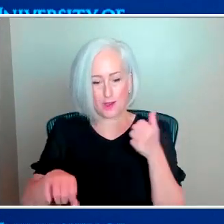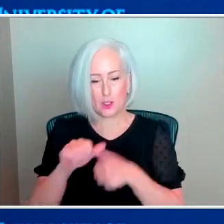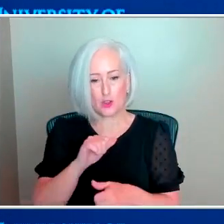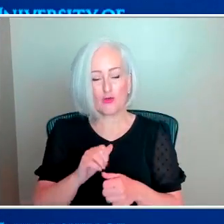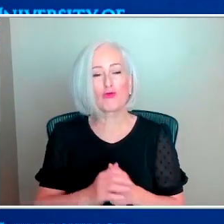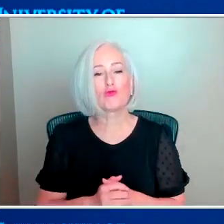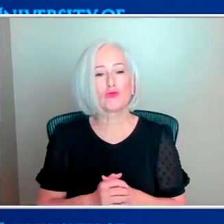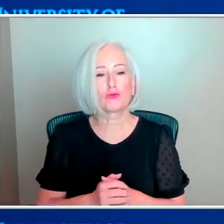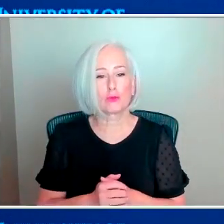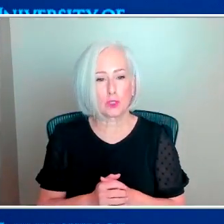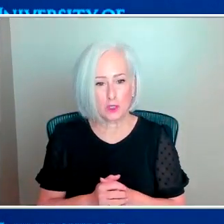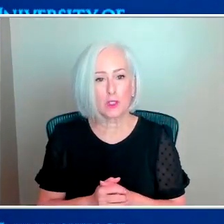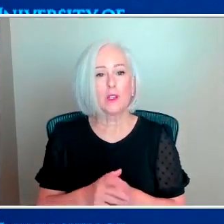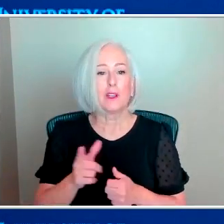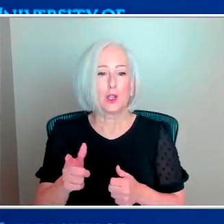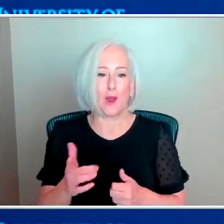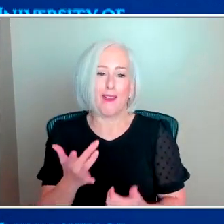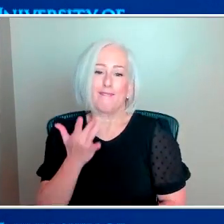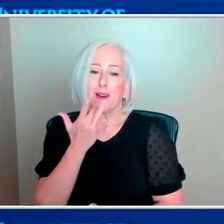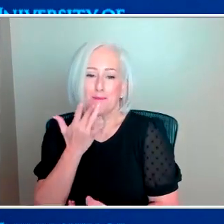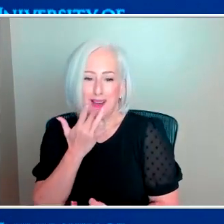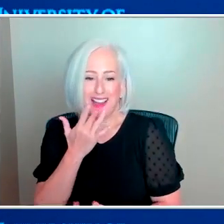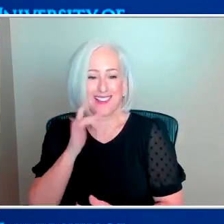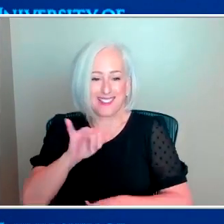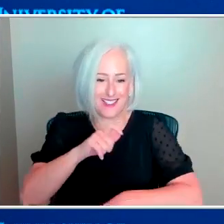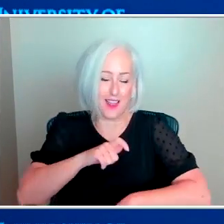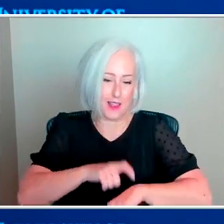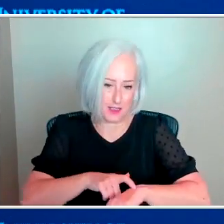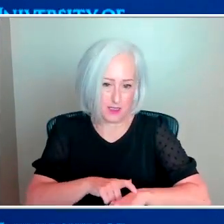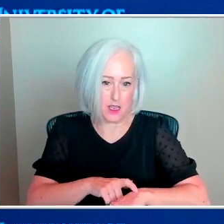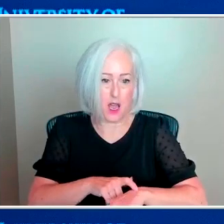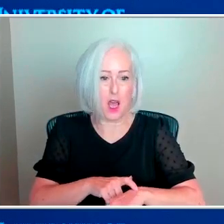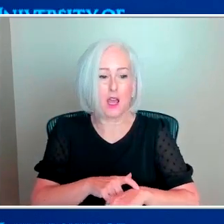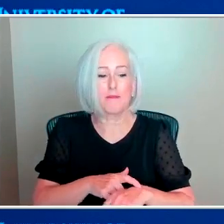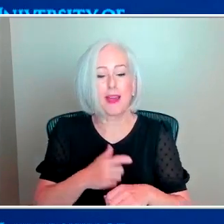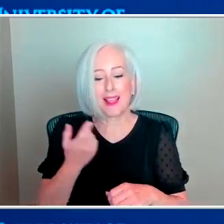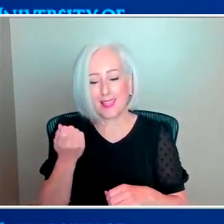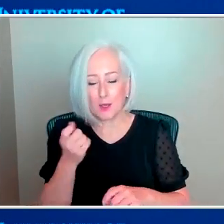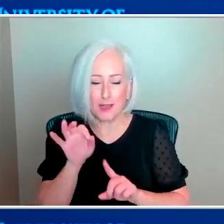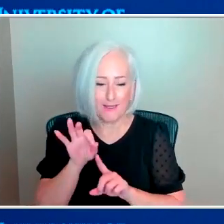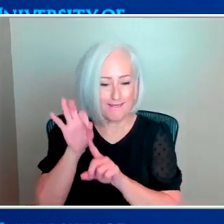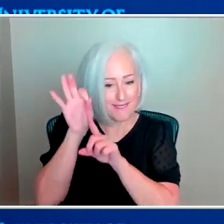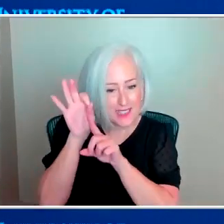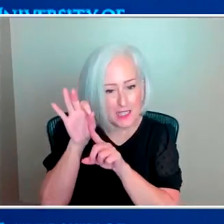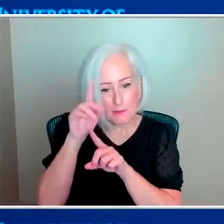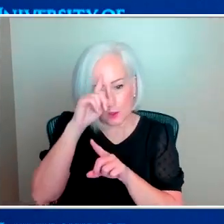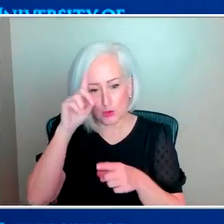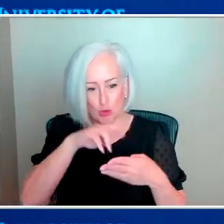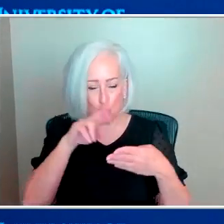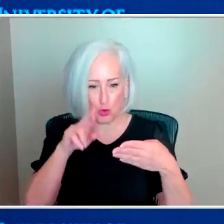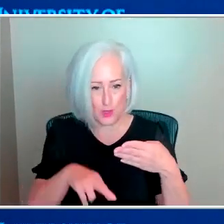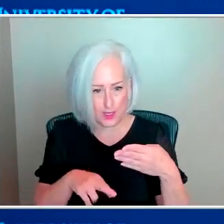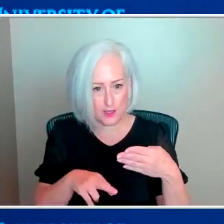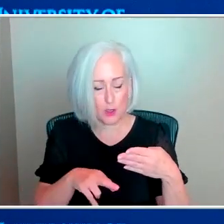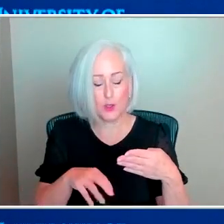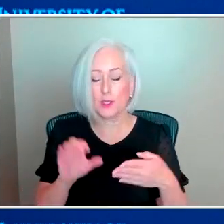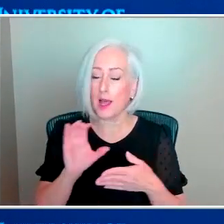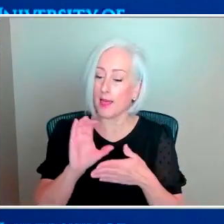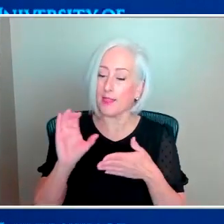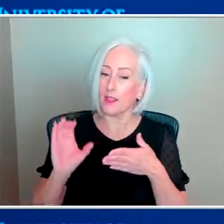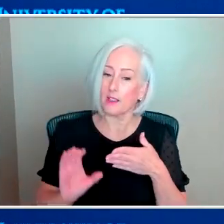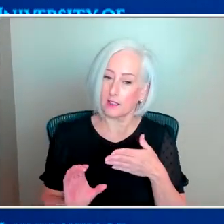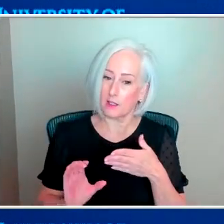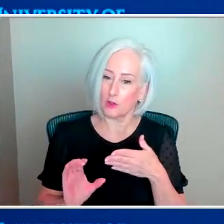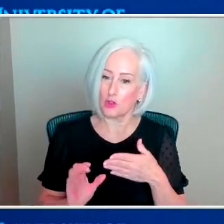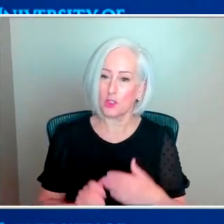have inherent biases and caveats to the results and the conclusions made. What they